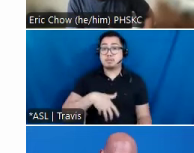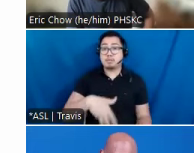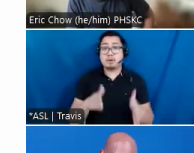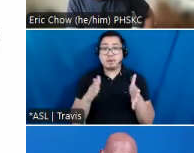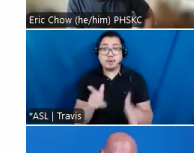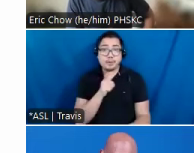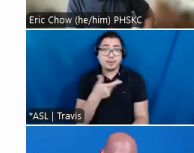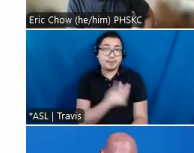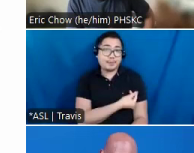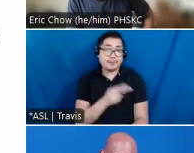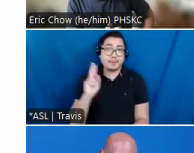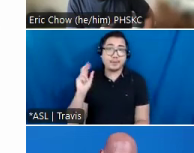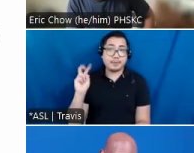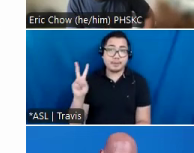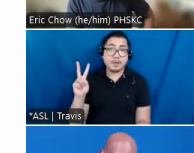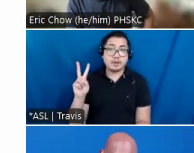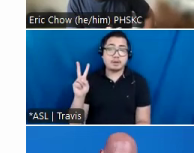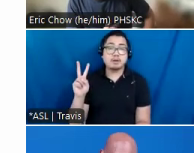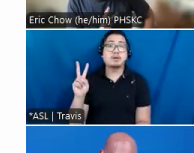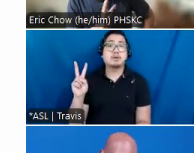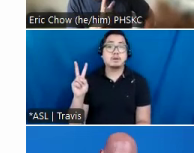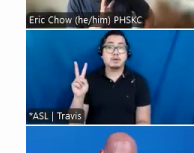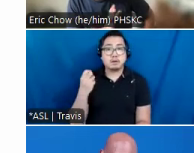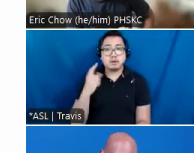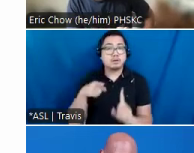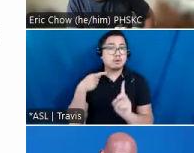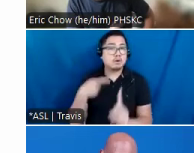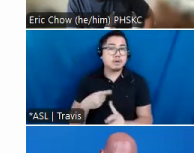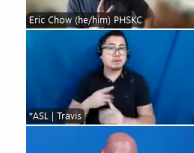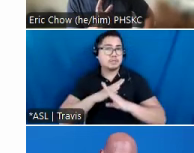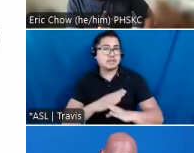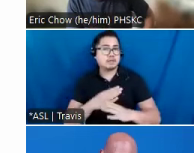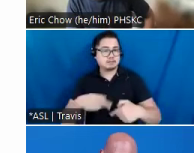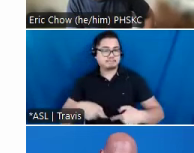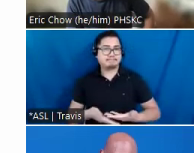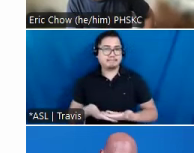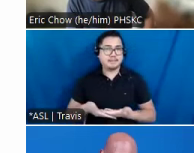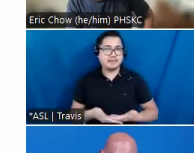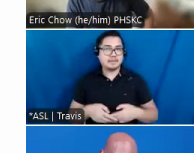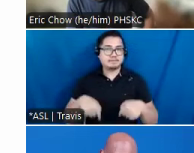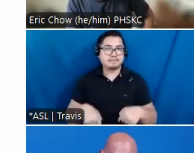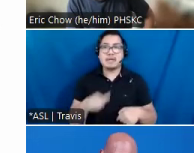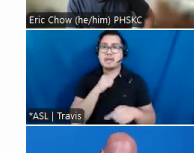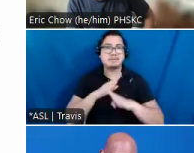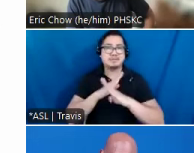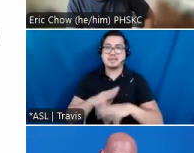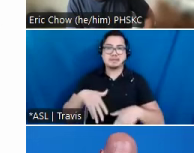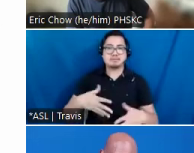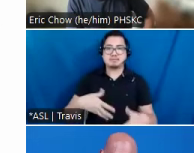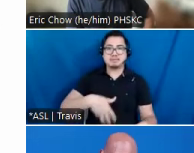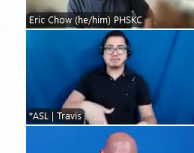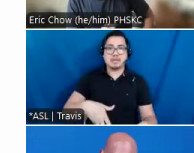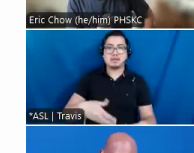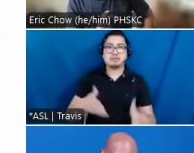RSV vaccine is specifically to protect the young child, not necessarily to protect the pregnant person, if that makes any